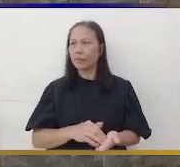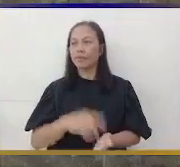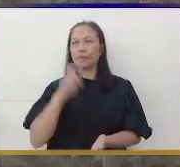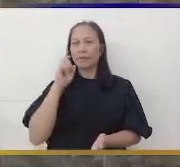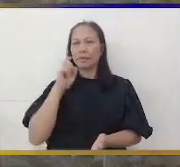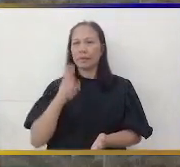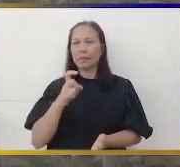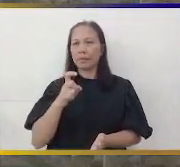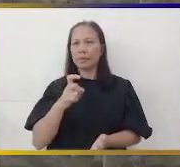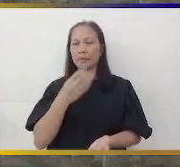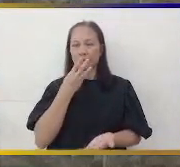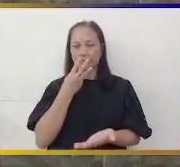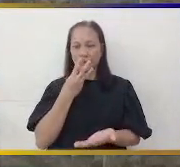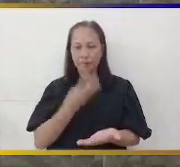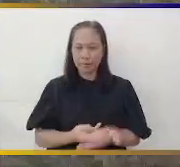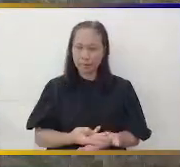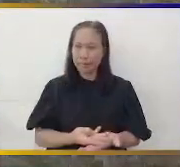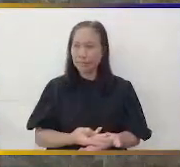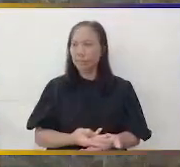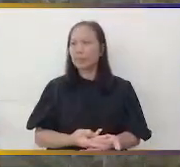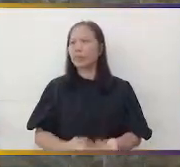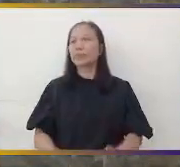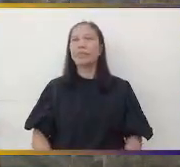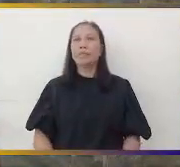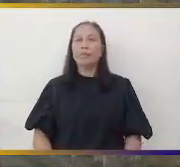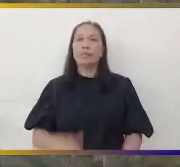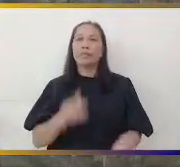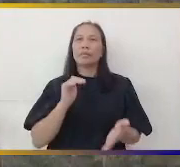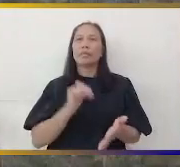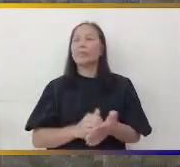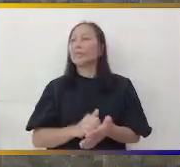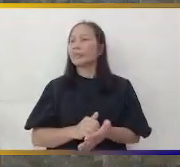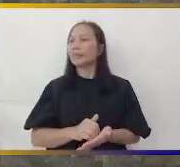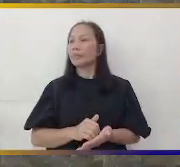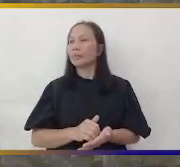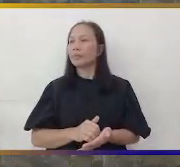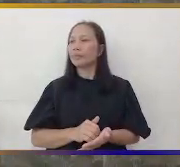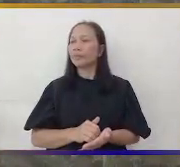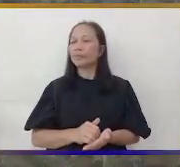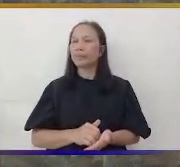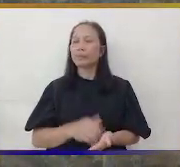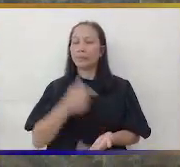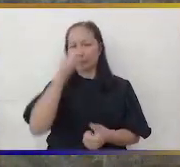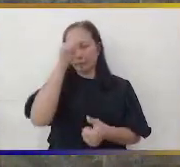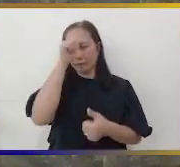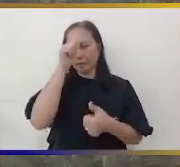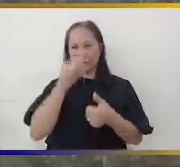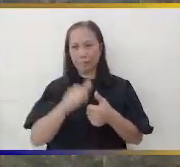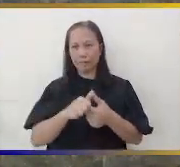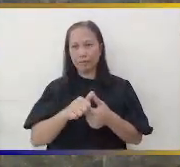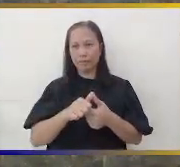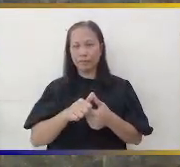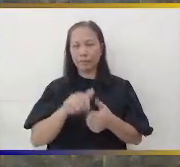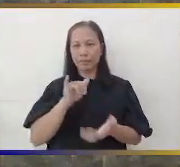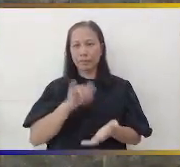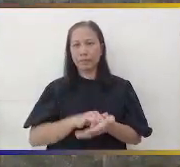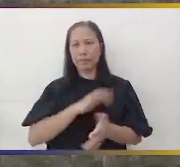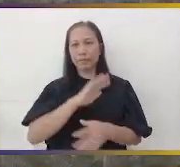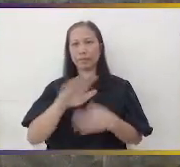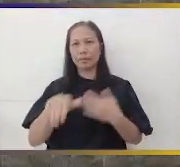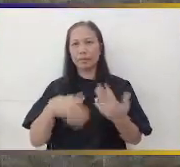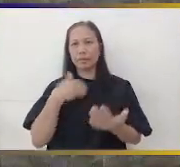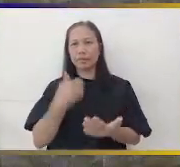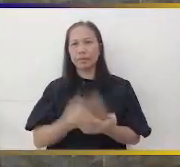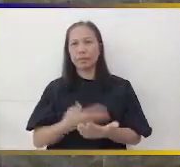Diyos you see muli na naman po yangang maaayos sa Diyos because tandaan po natin na lahat po ng bagay na